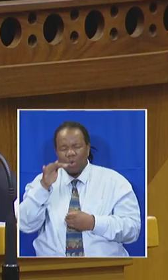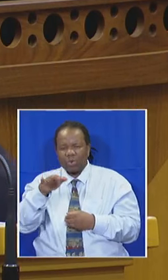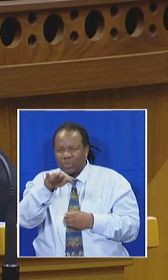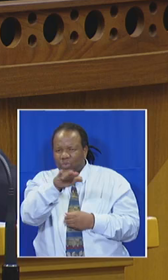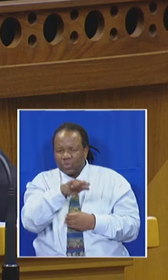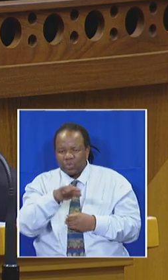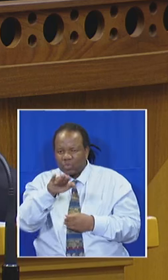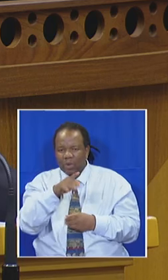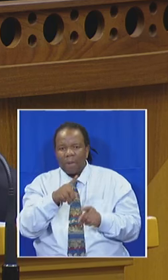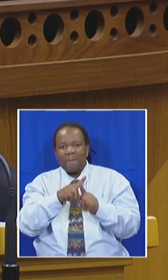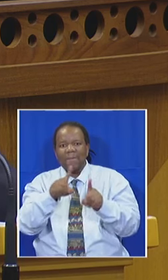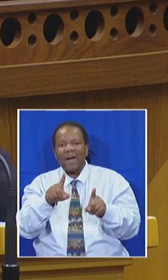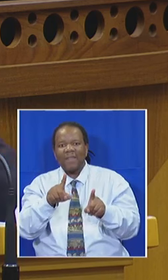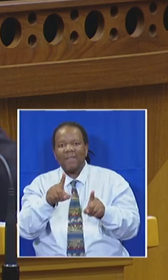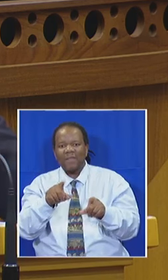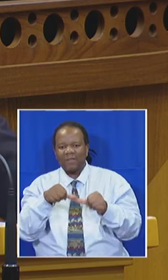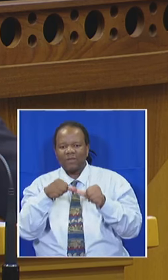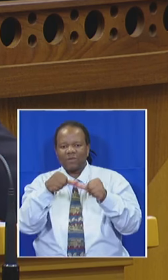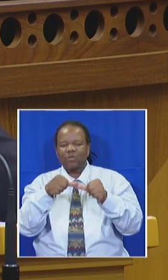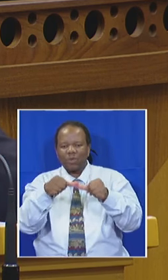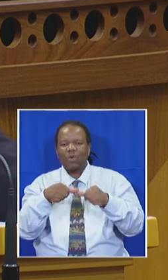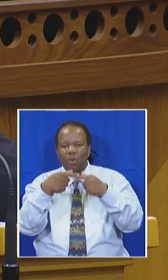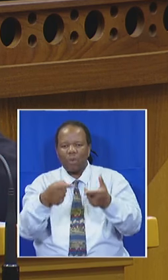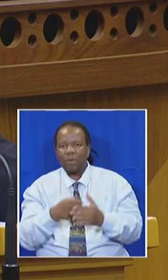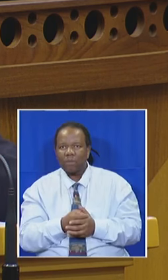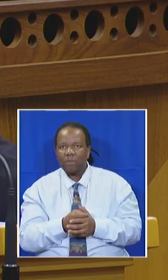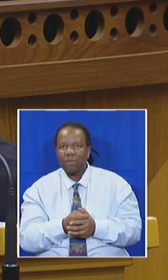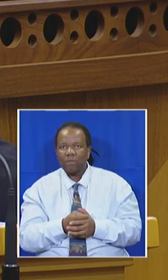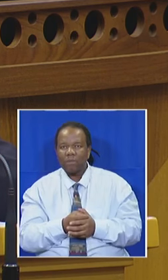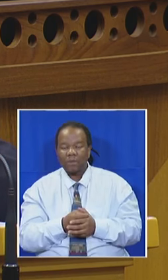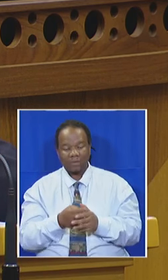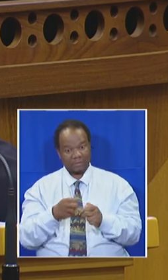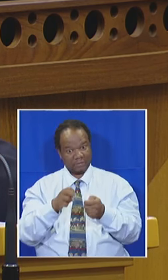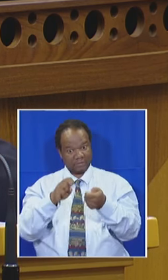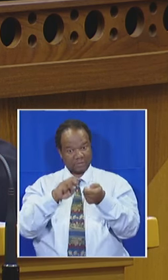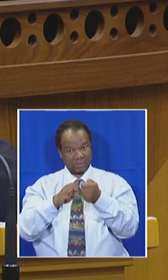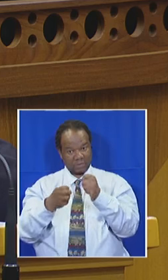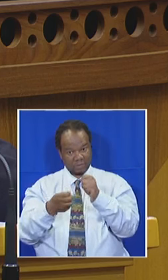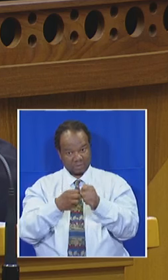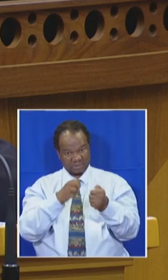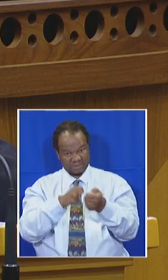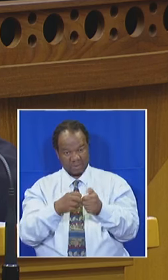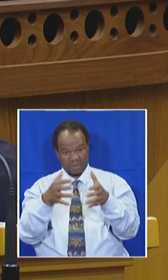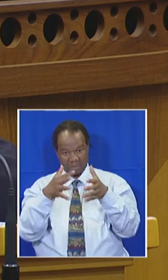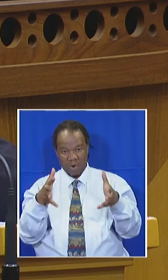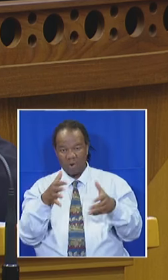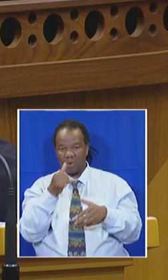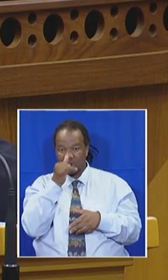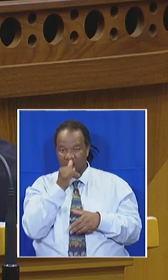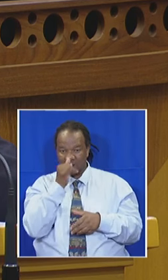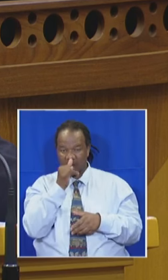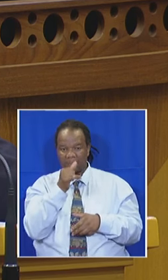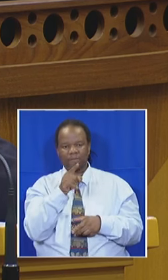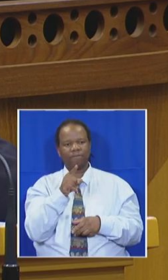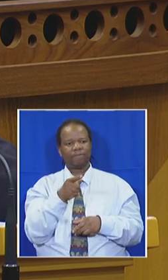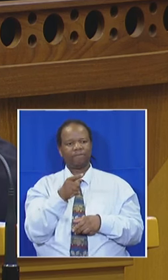It is not only Nyanga that is facing challenges with regards to crime. Other parts of Cape